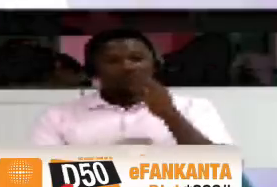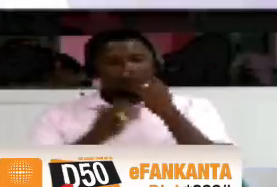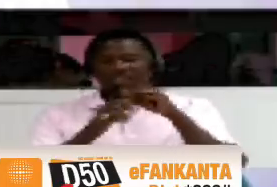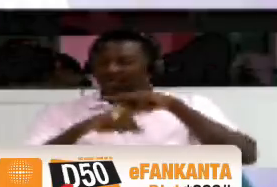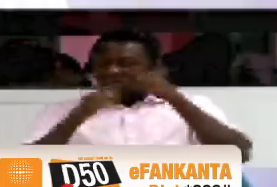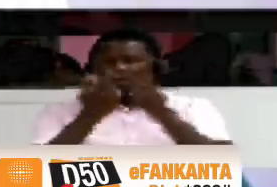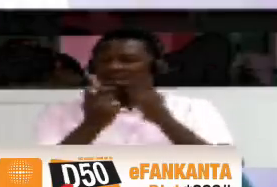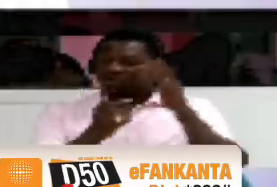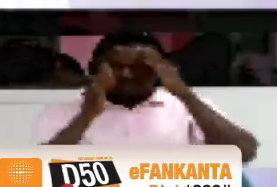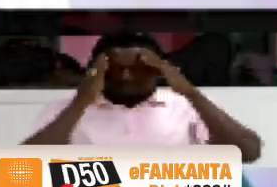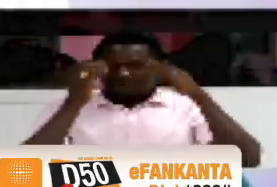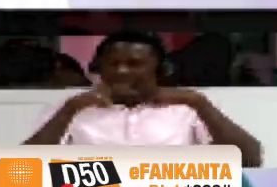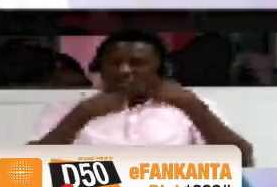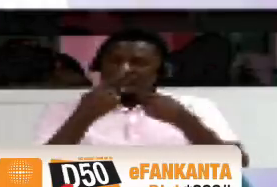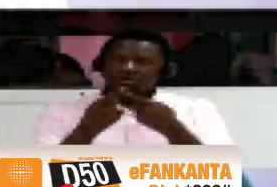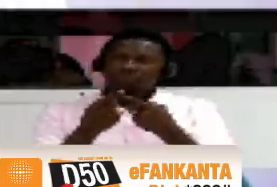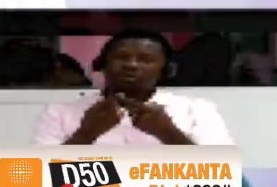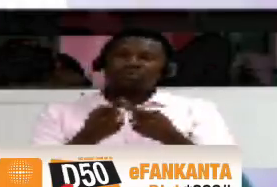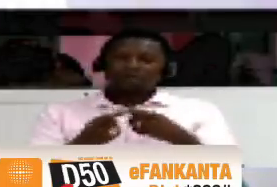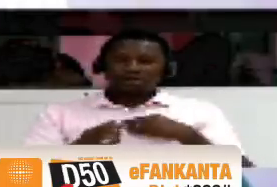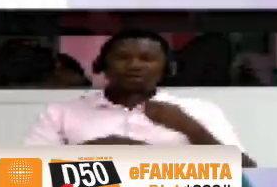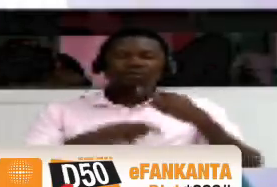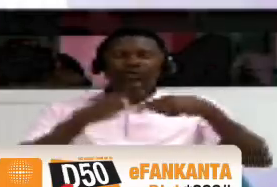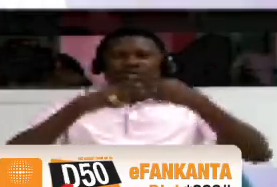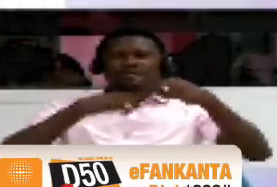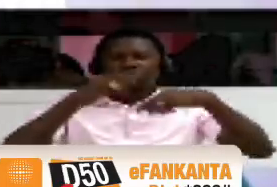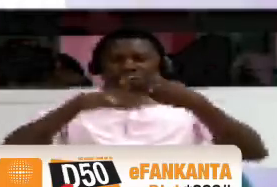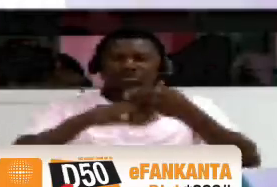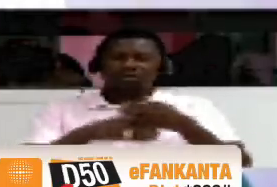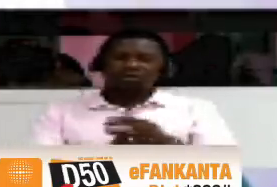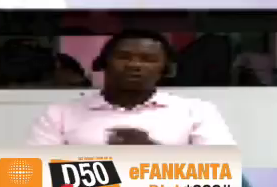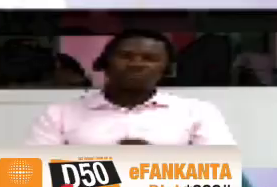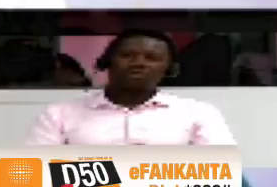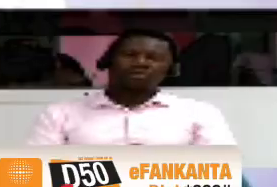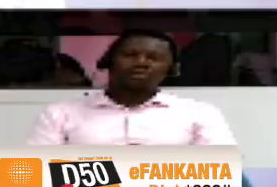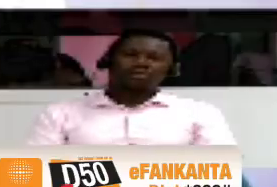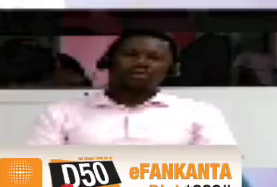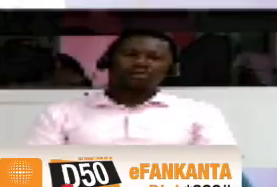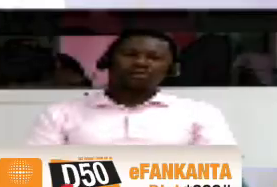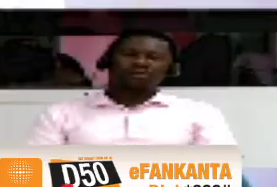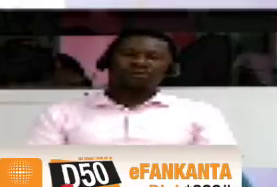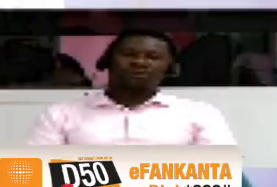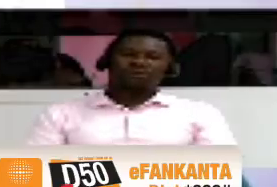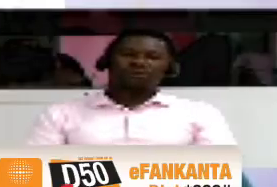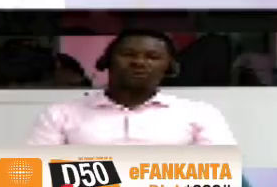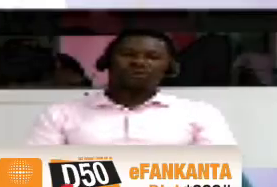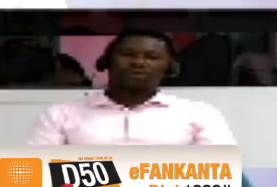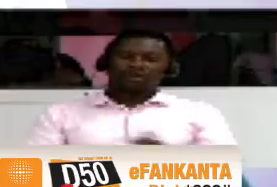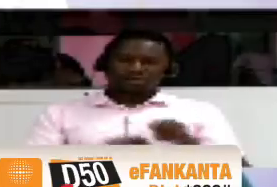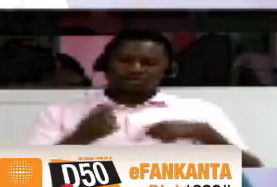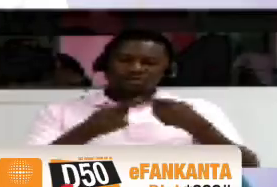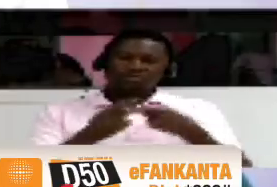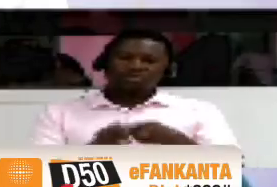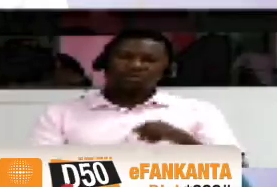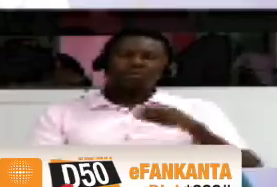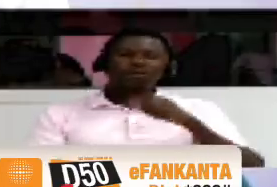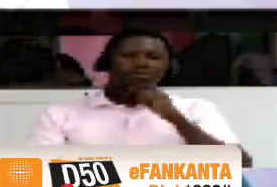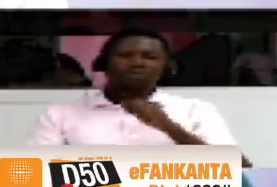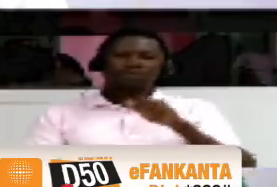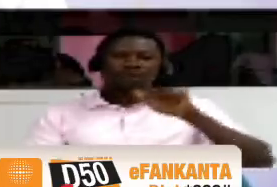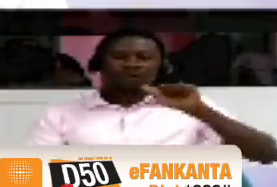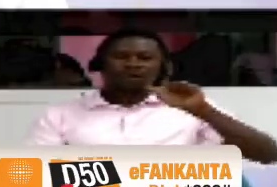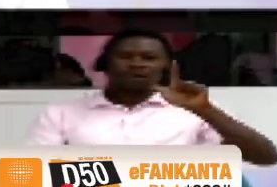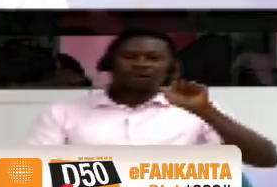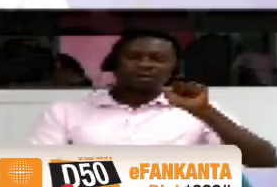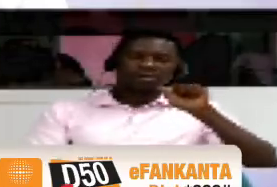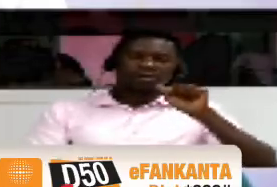know about. And continued him, or continued Mr. Ali Ubari.